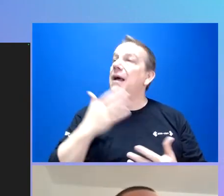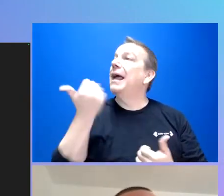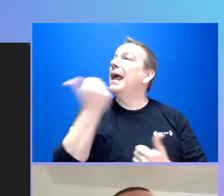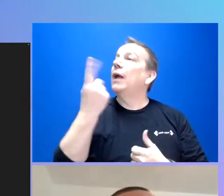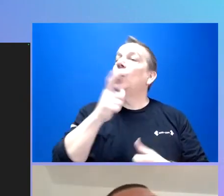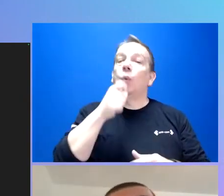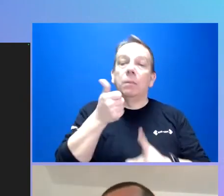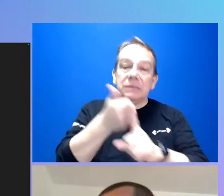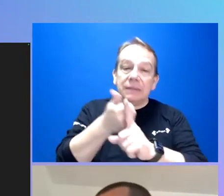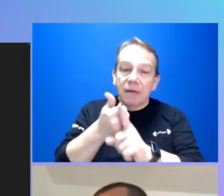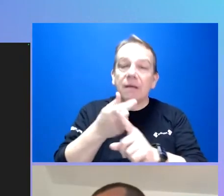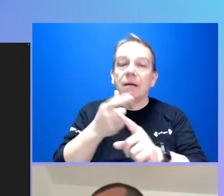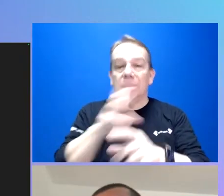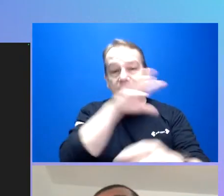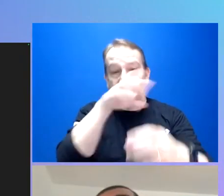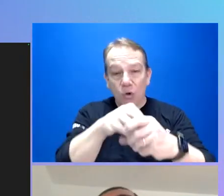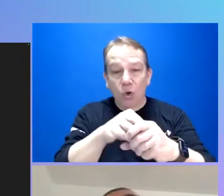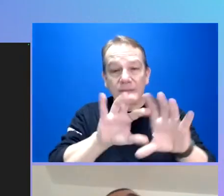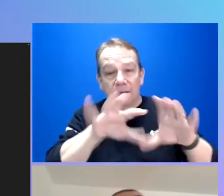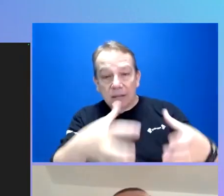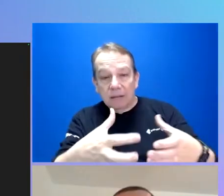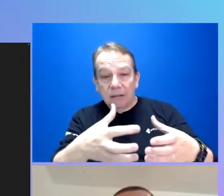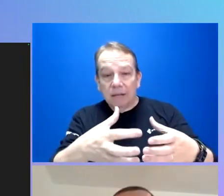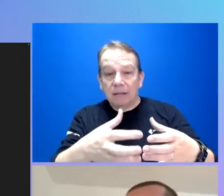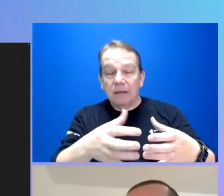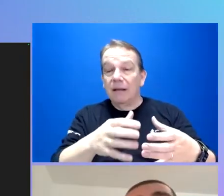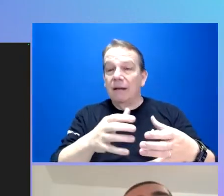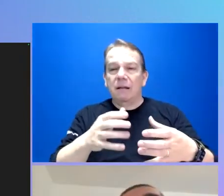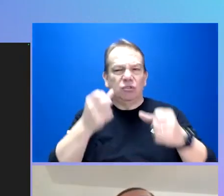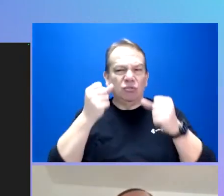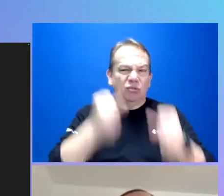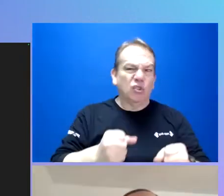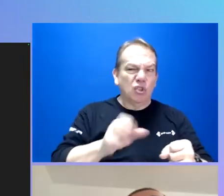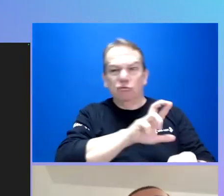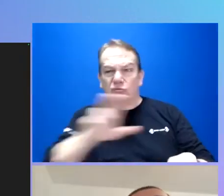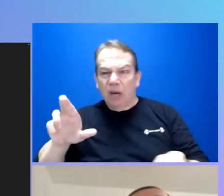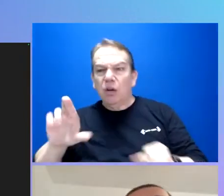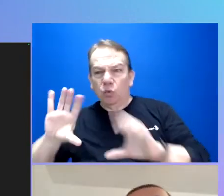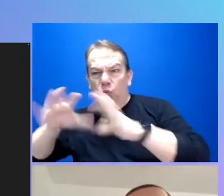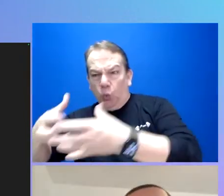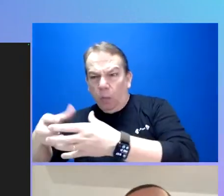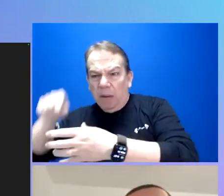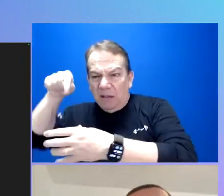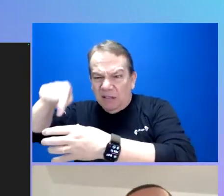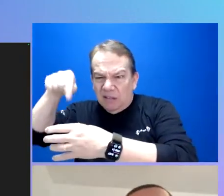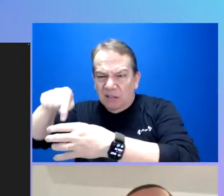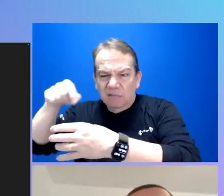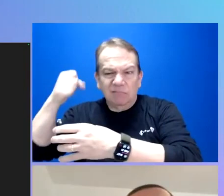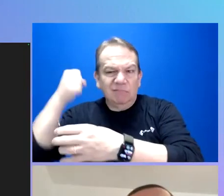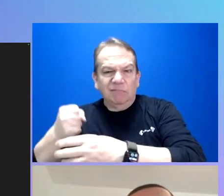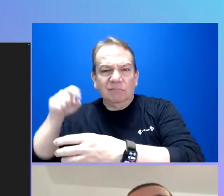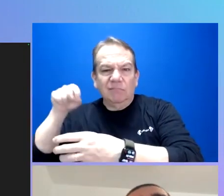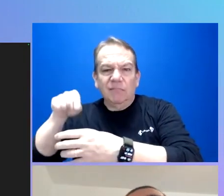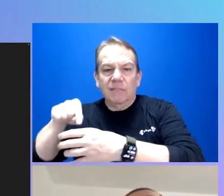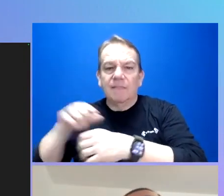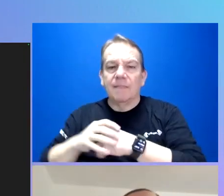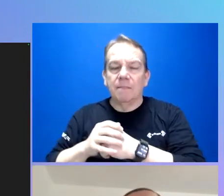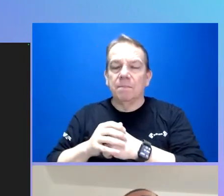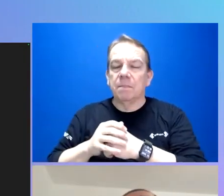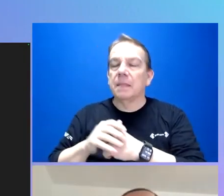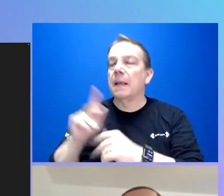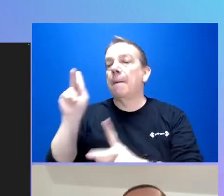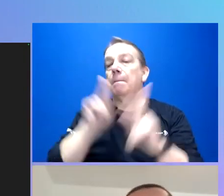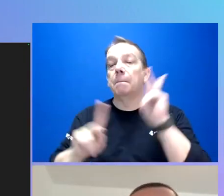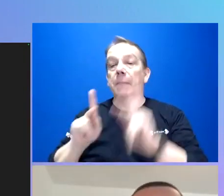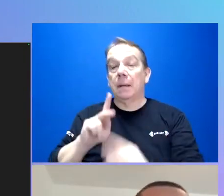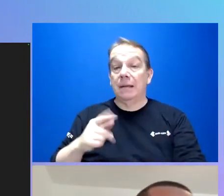who's a member of the far right movement in America, but this idea that people who